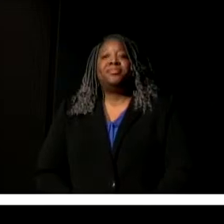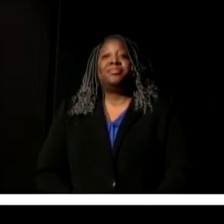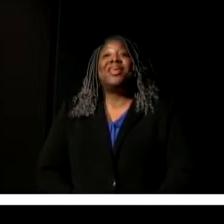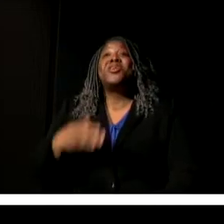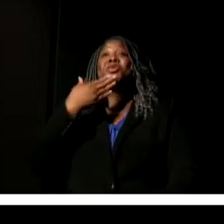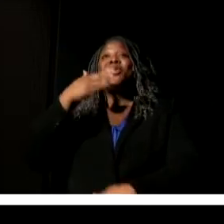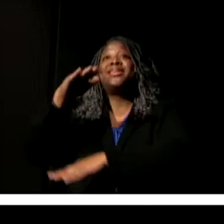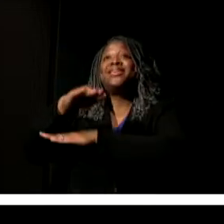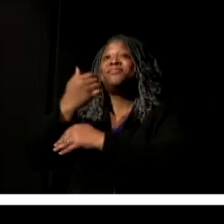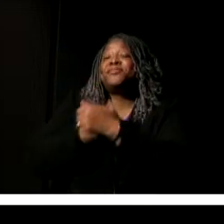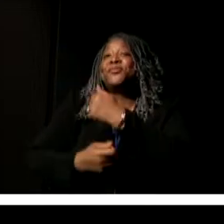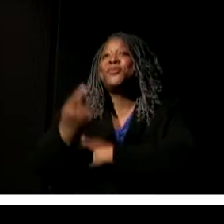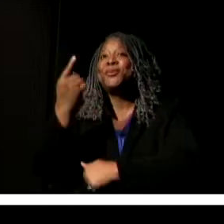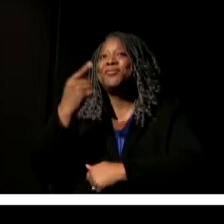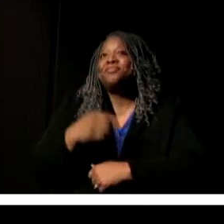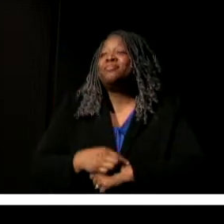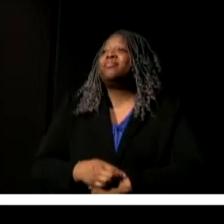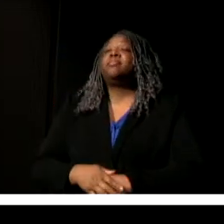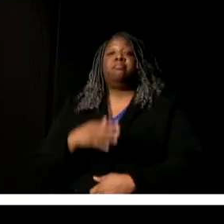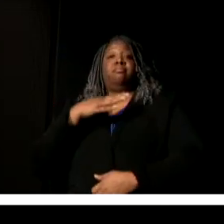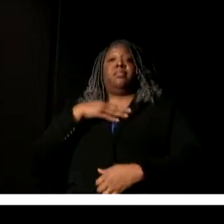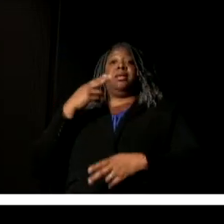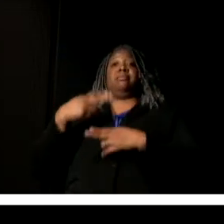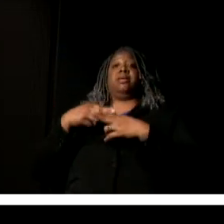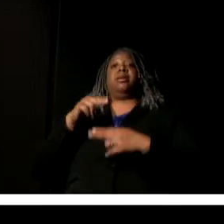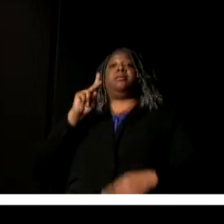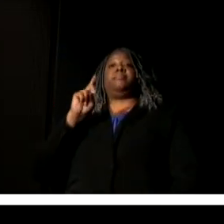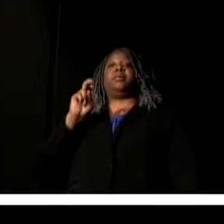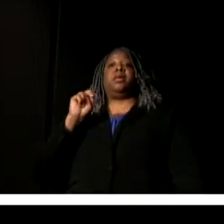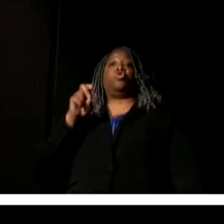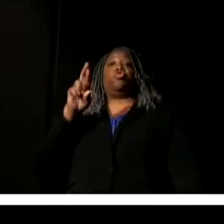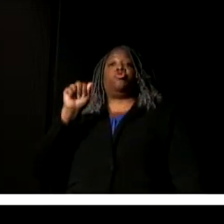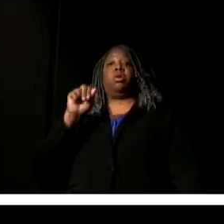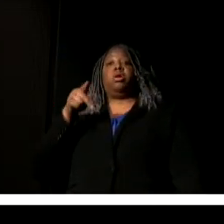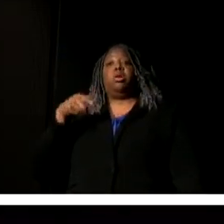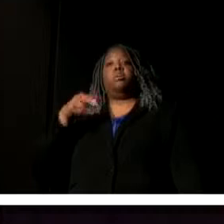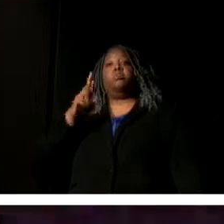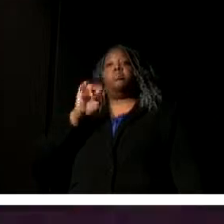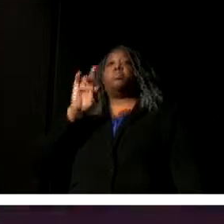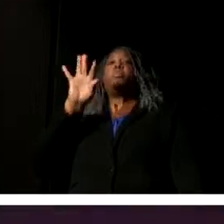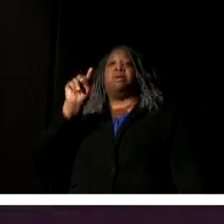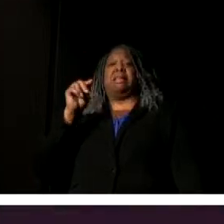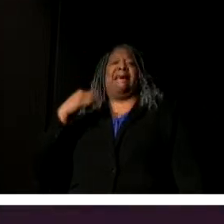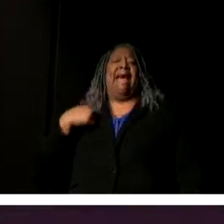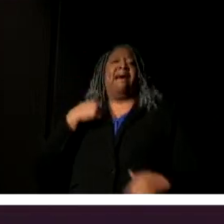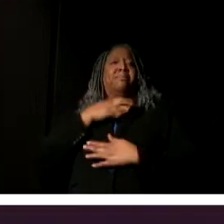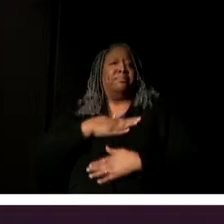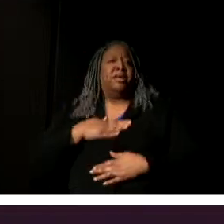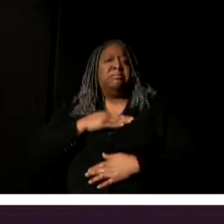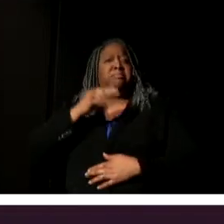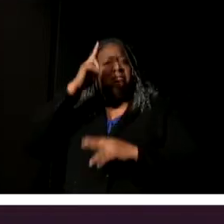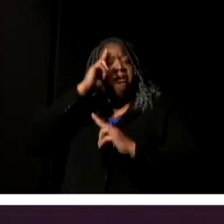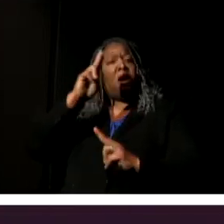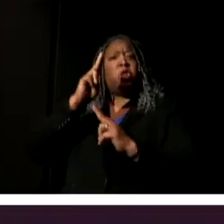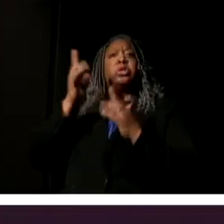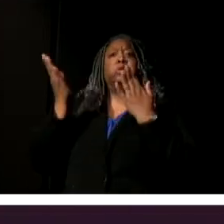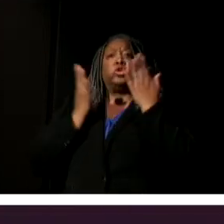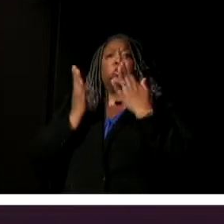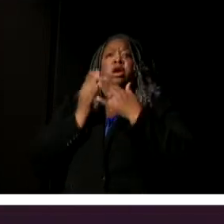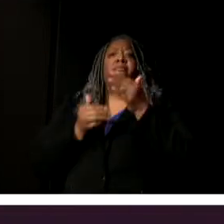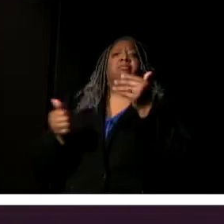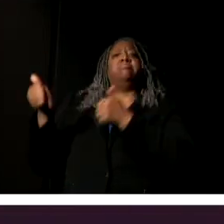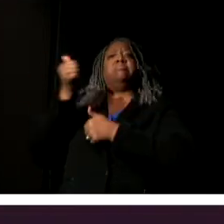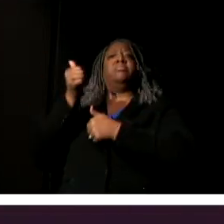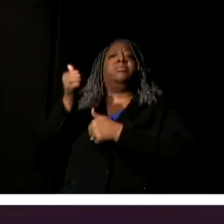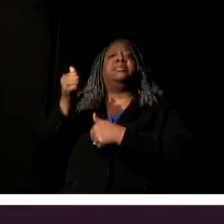Good evening, everyone. My name is Kendra Pruitt, and I have the pleasure and honor of serving as Chief of Staff for the City of Little Rock for